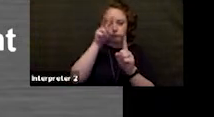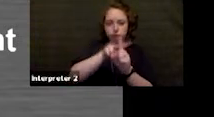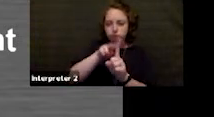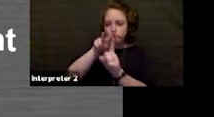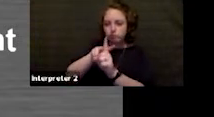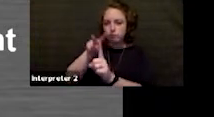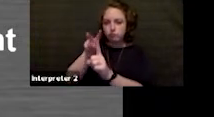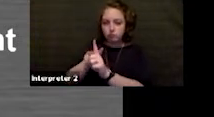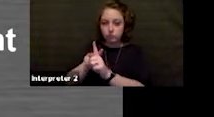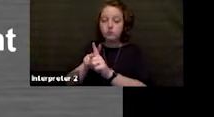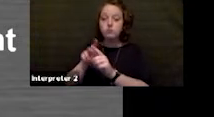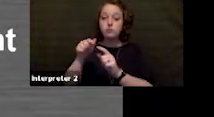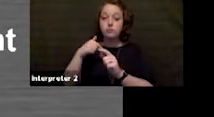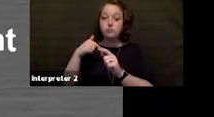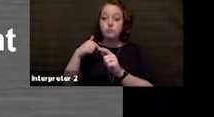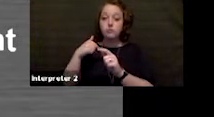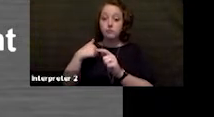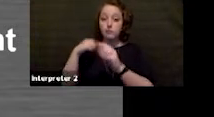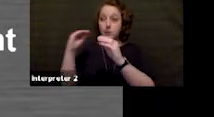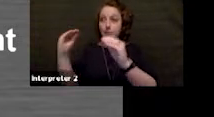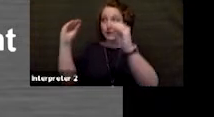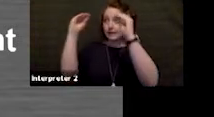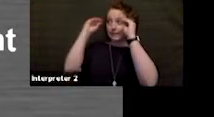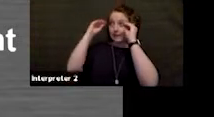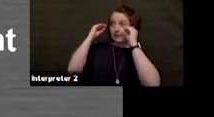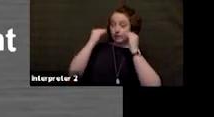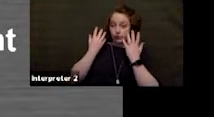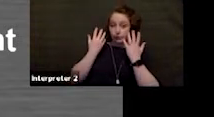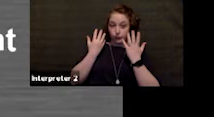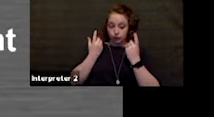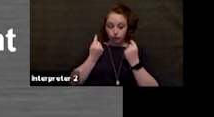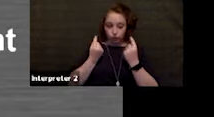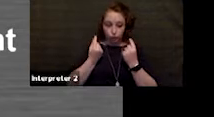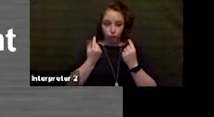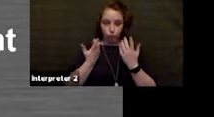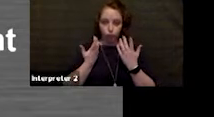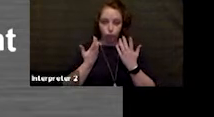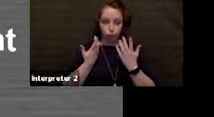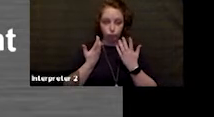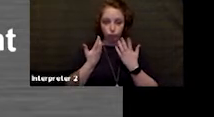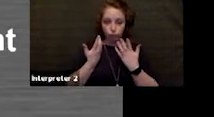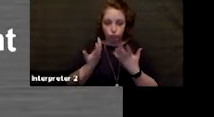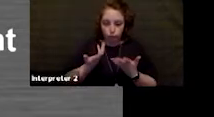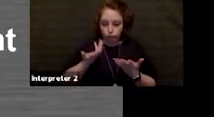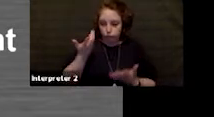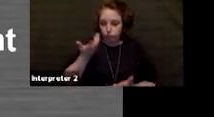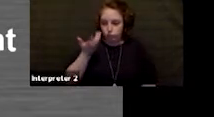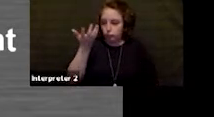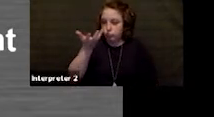apply that and make meaning of it? And so we want them to be able to have an opportunity to do that in multiple